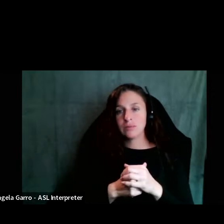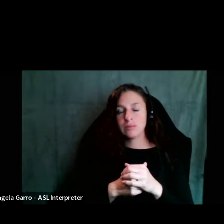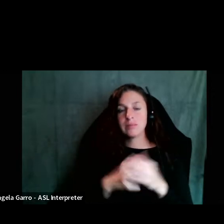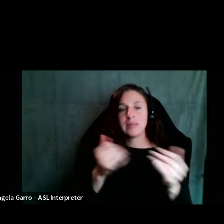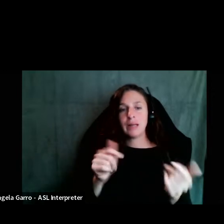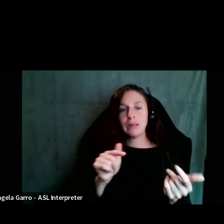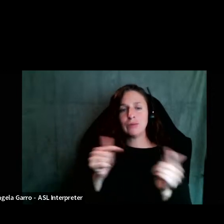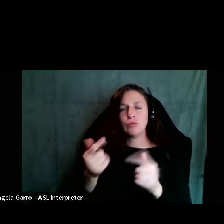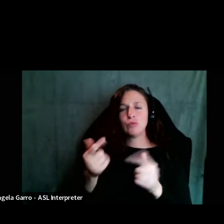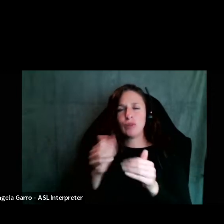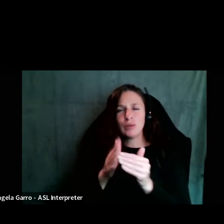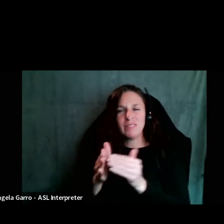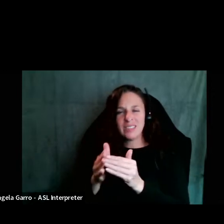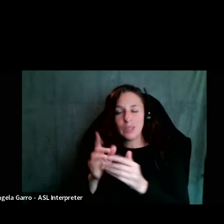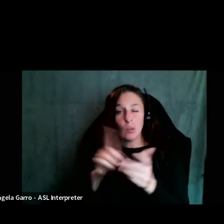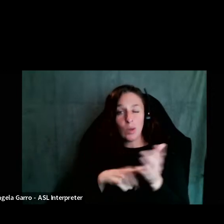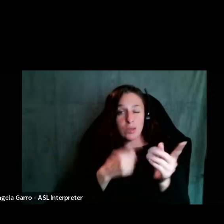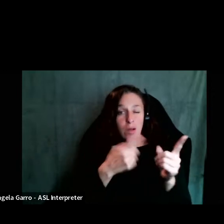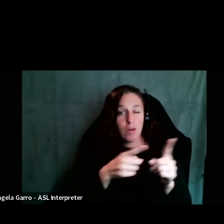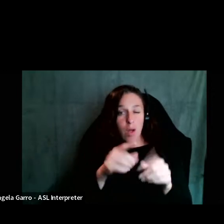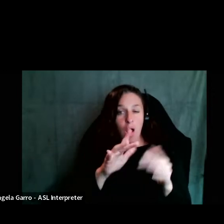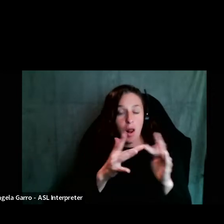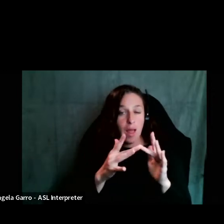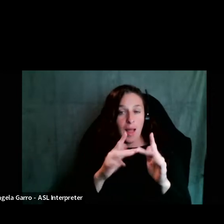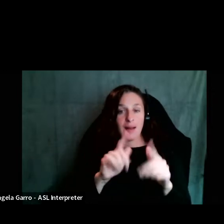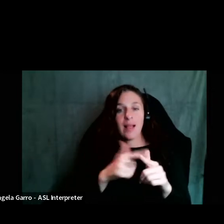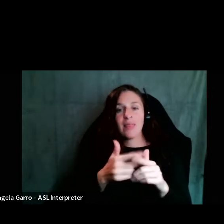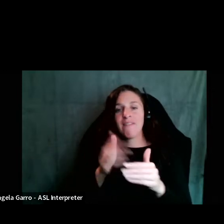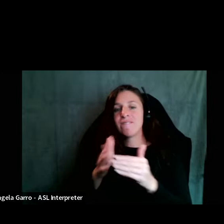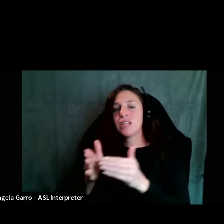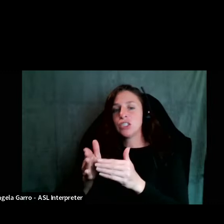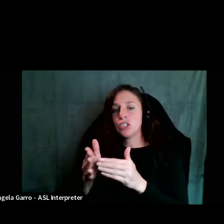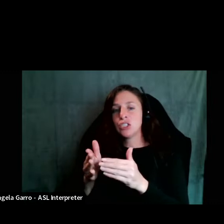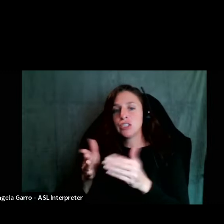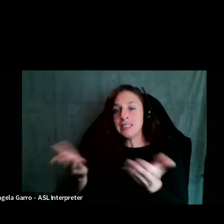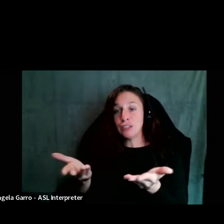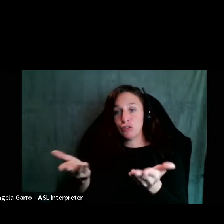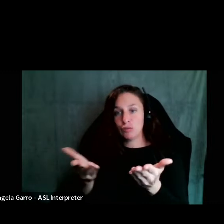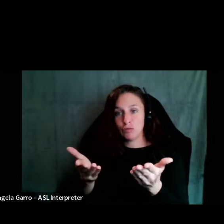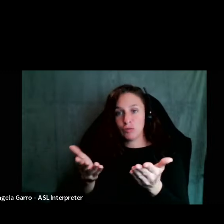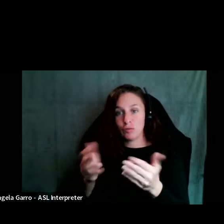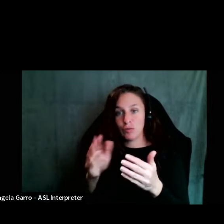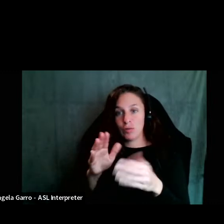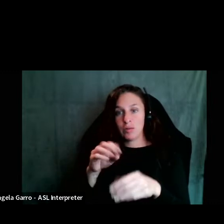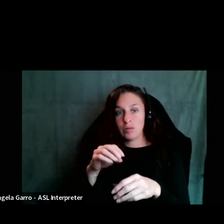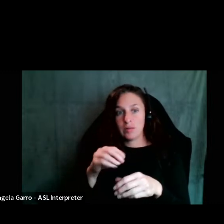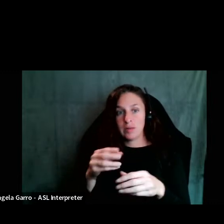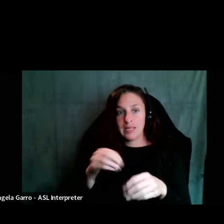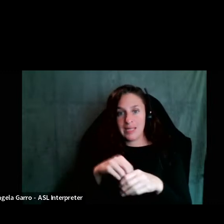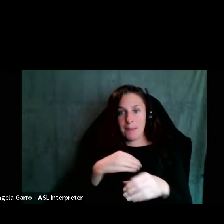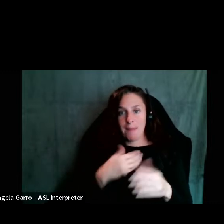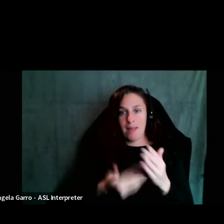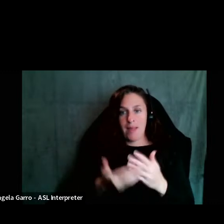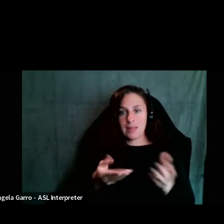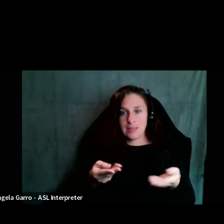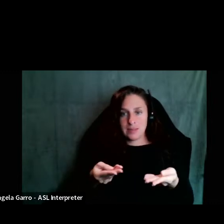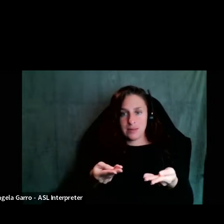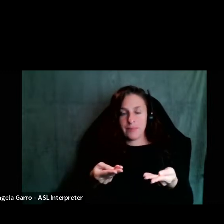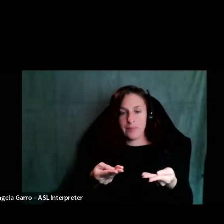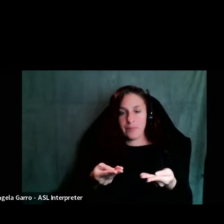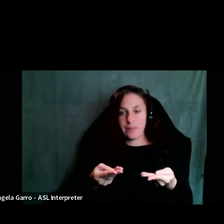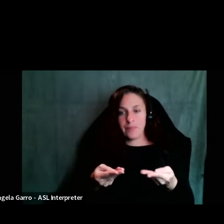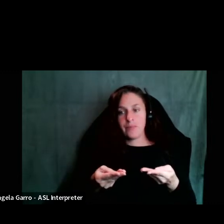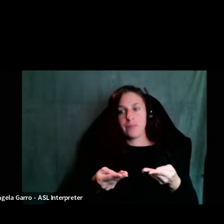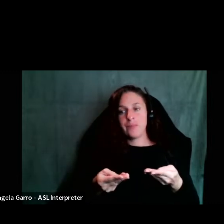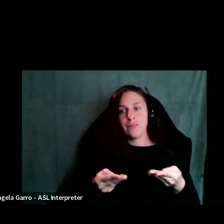going to try to finish up what's online, and then we're going to go and finish up what's here in my hand. So.